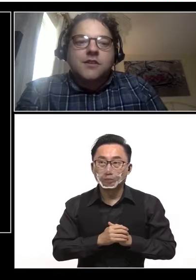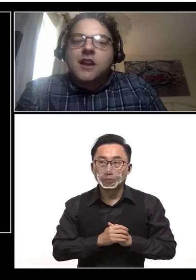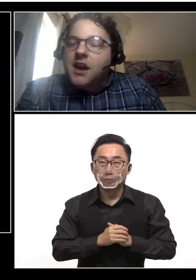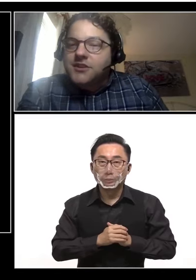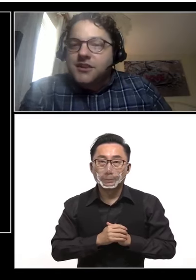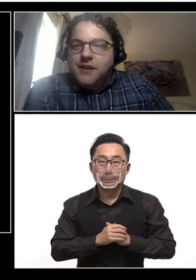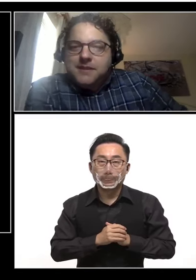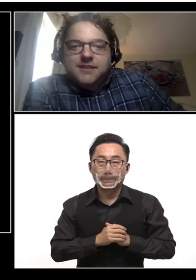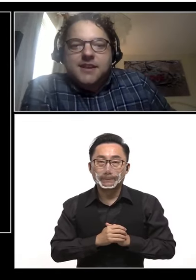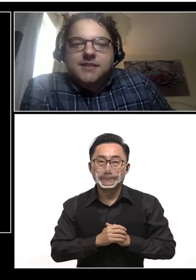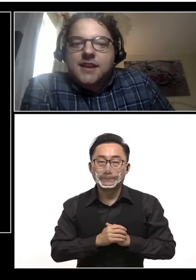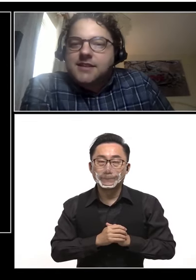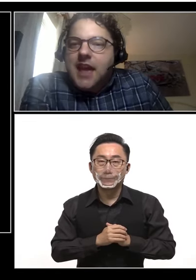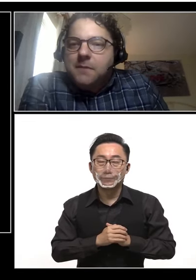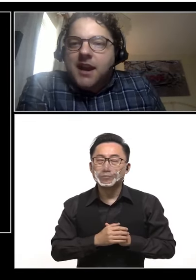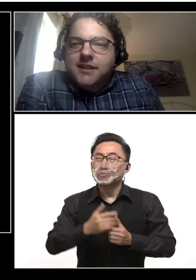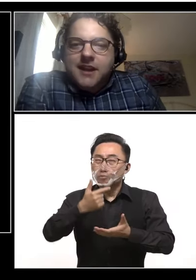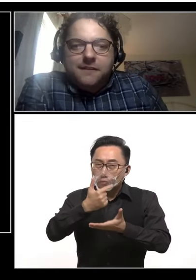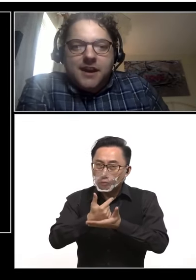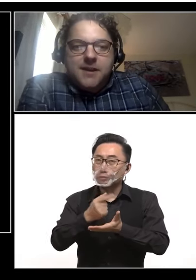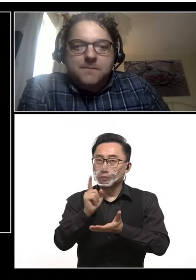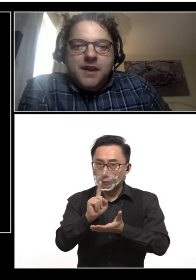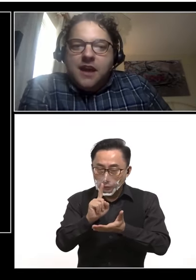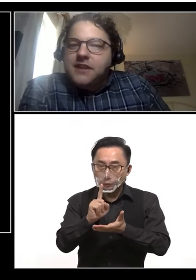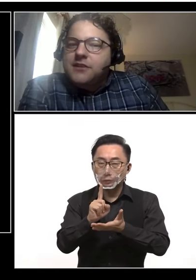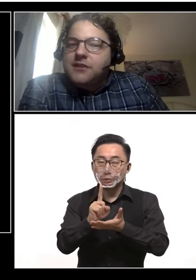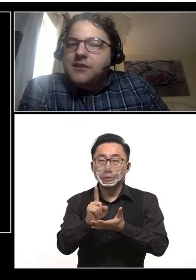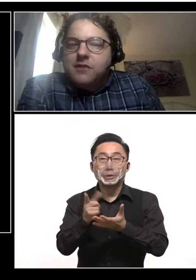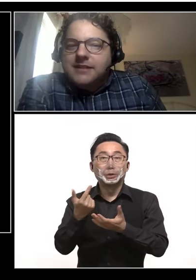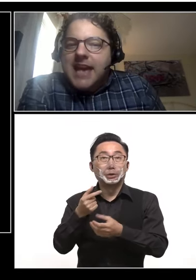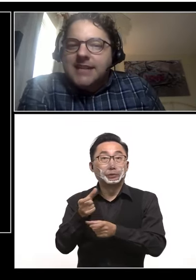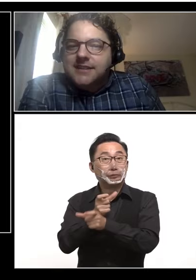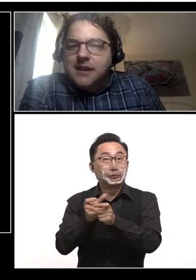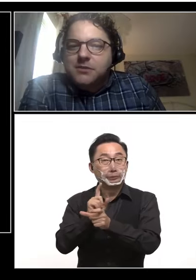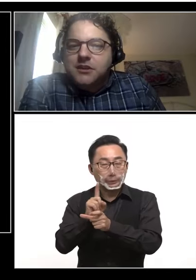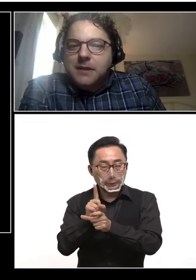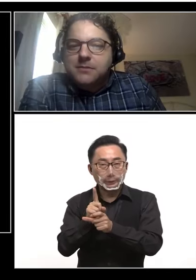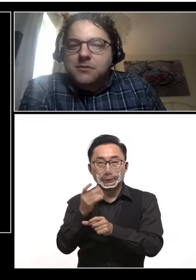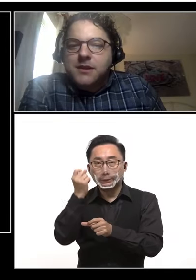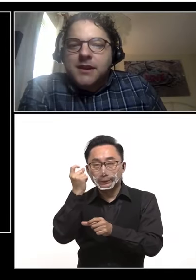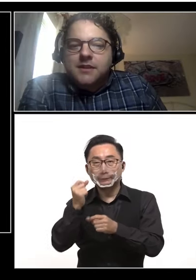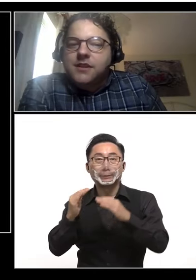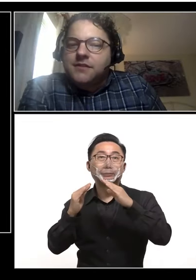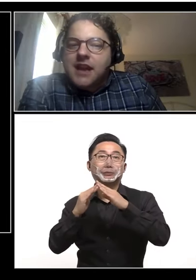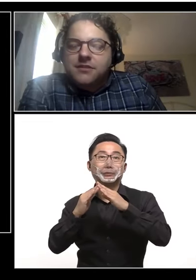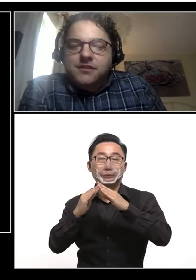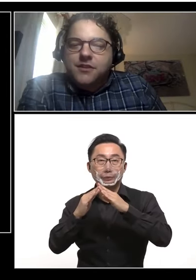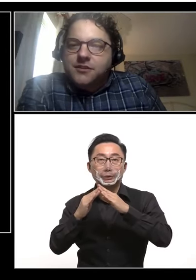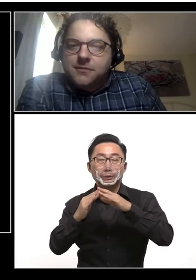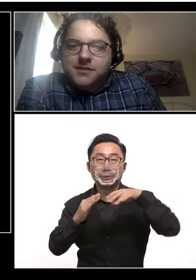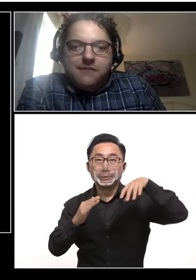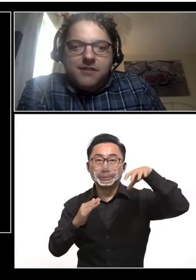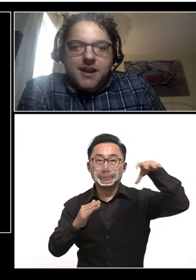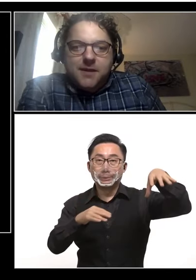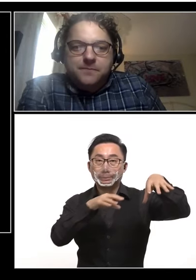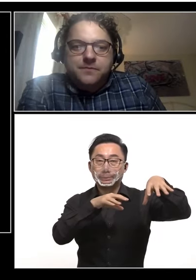So the largest of our businesses is the Epic Arts Cafe, and this employs around 10 disabled young people and serves thousands of